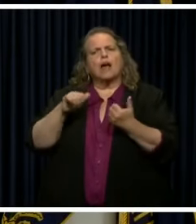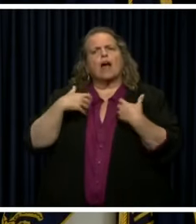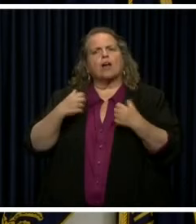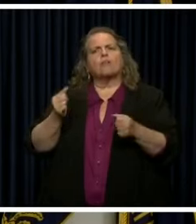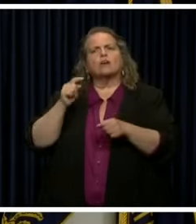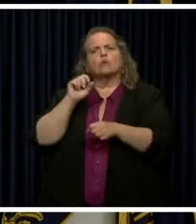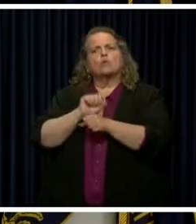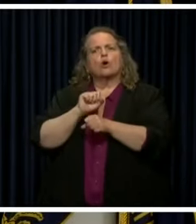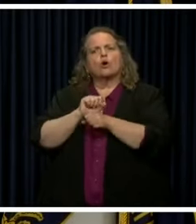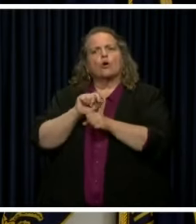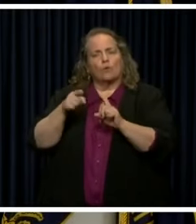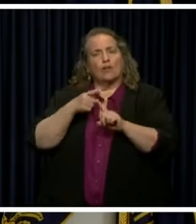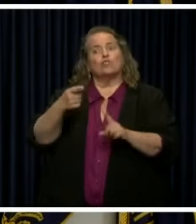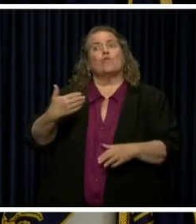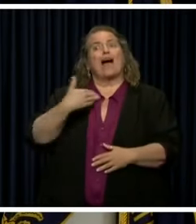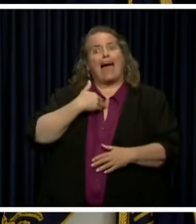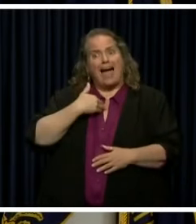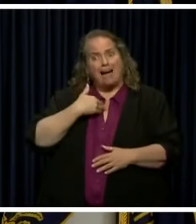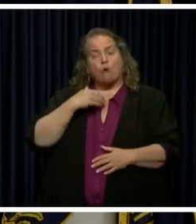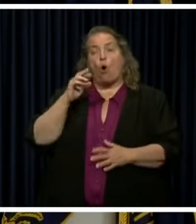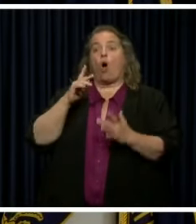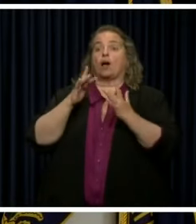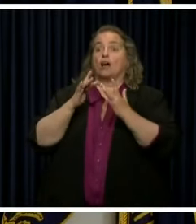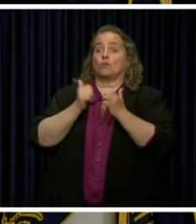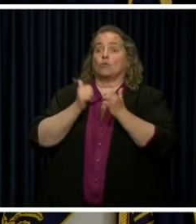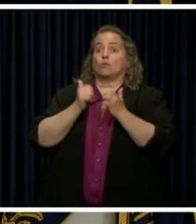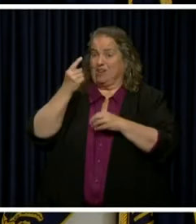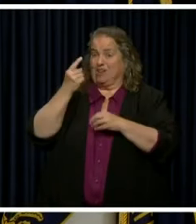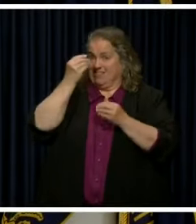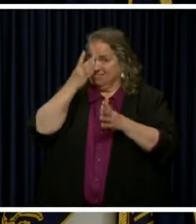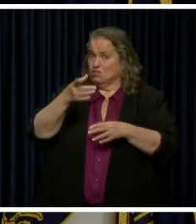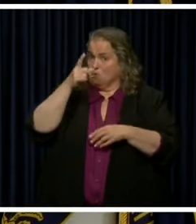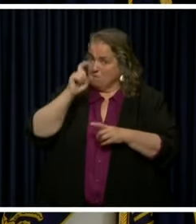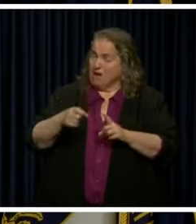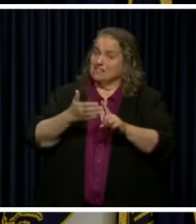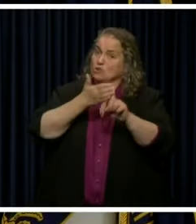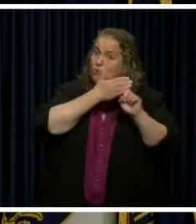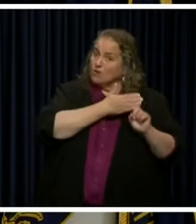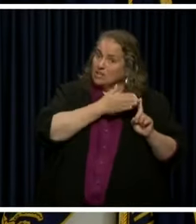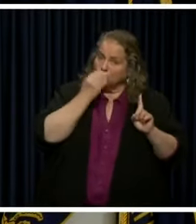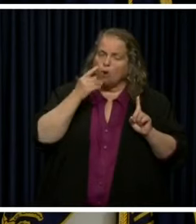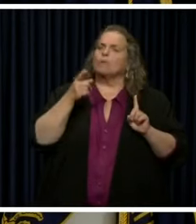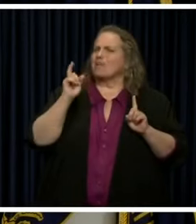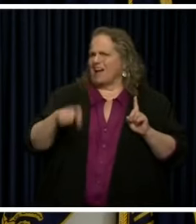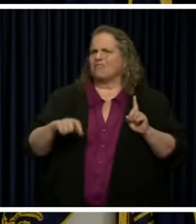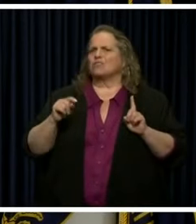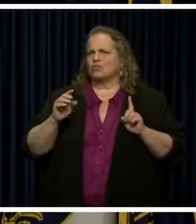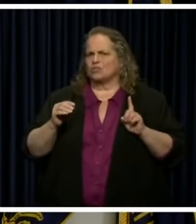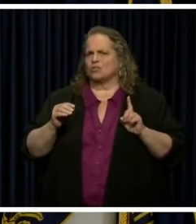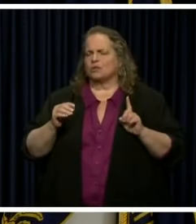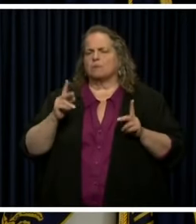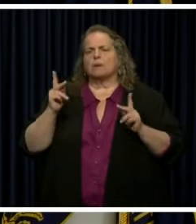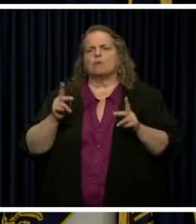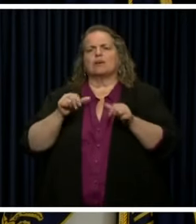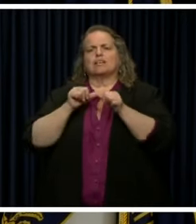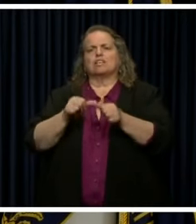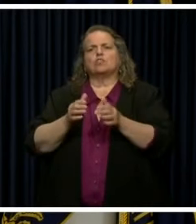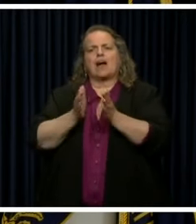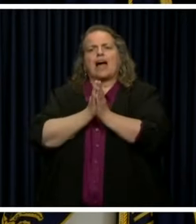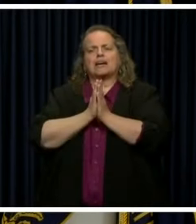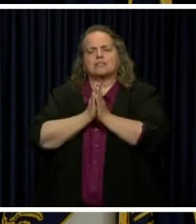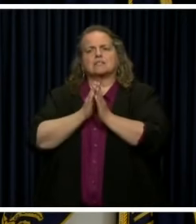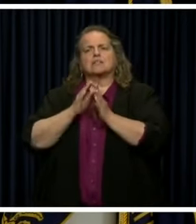our economy's on the line here. We got to do all this right. People continue to ask for more guidance about the timing for